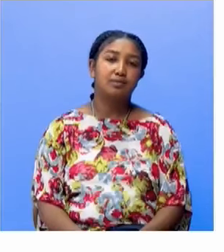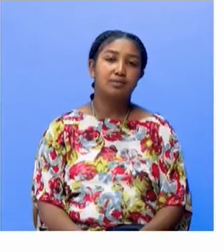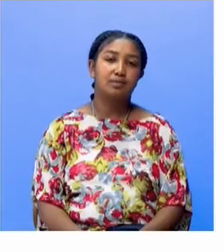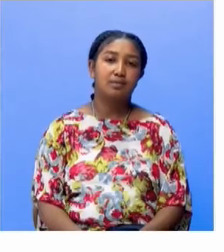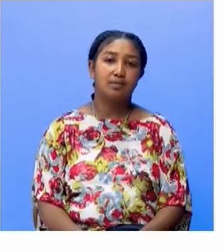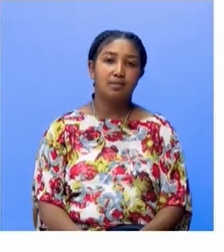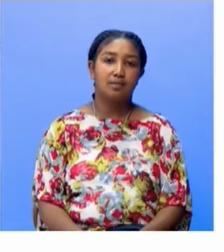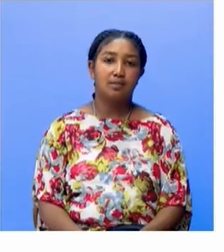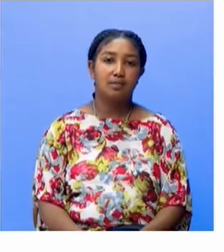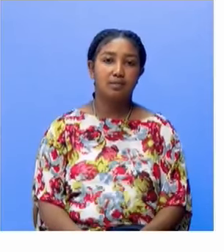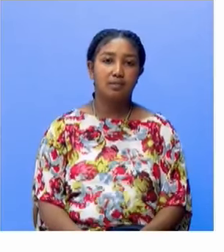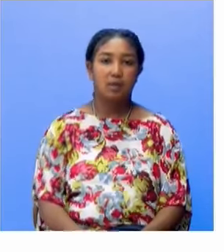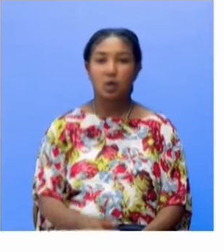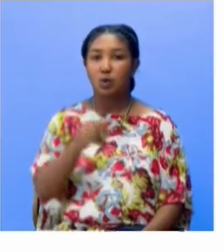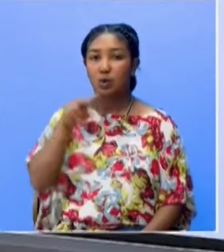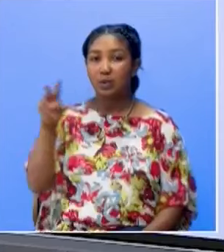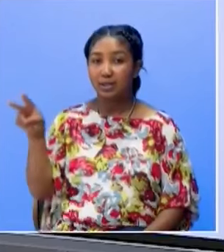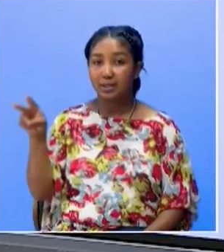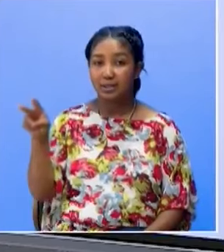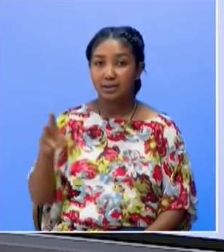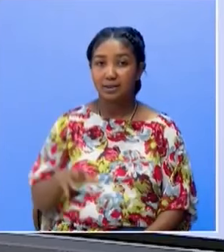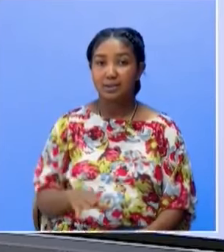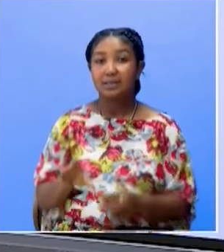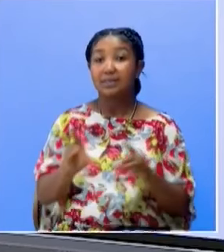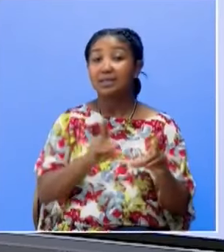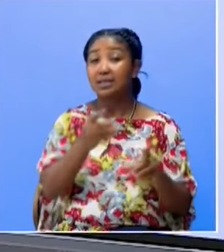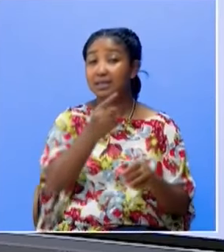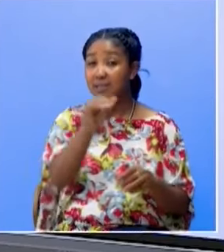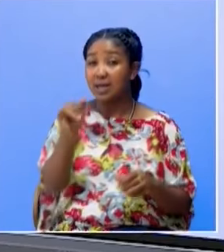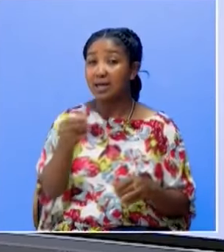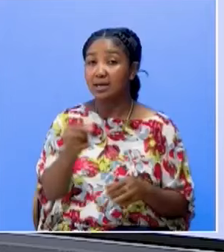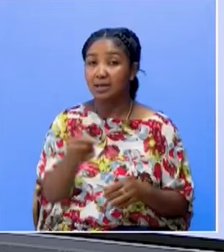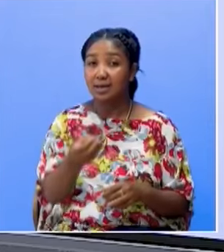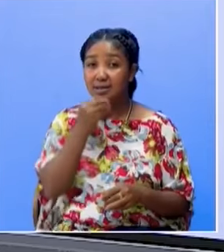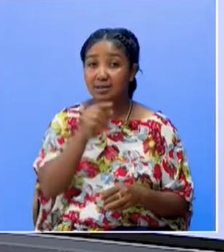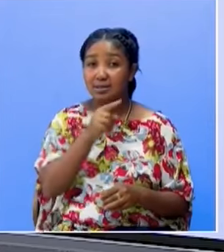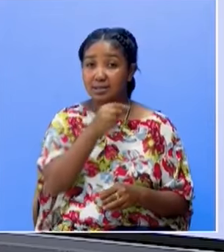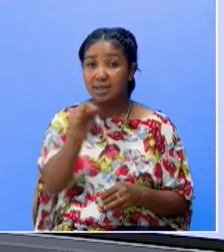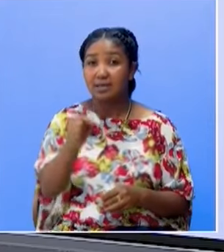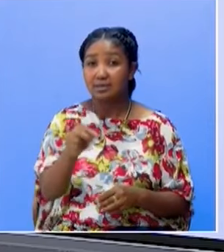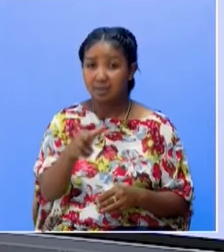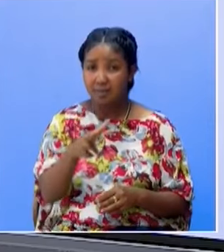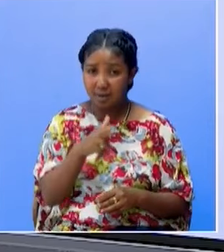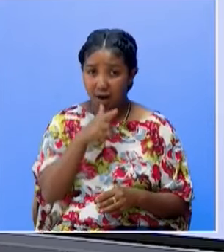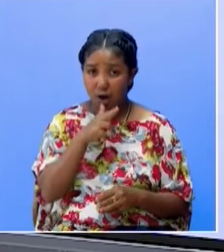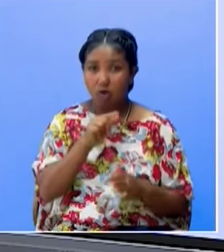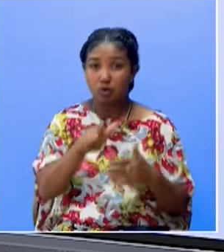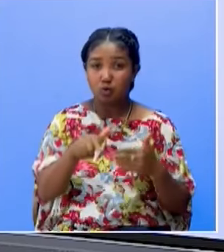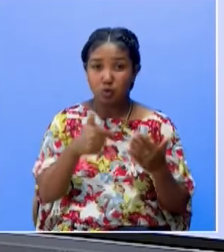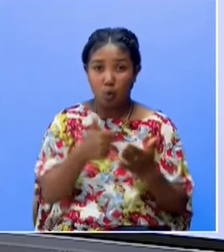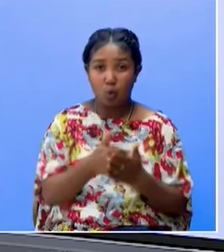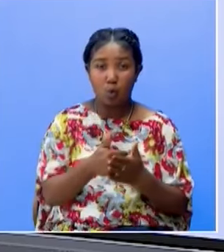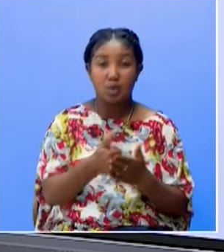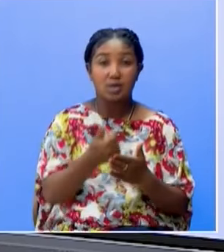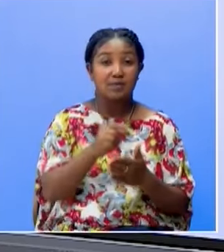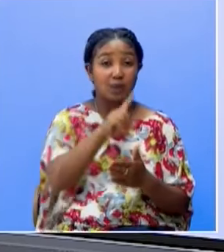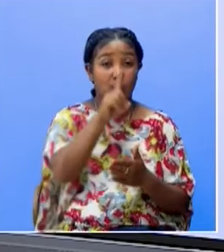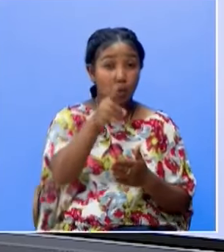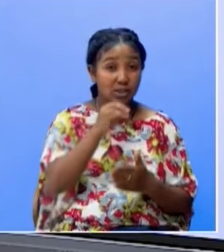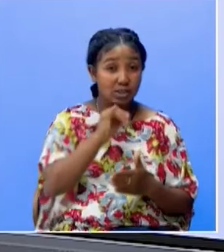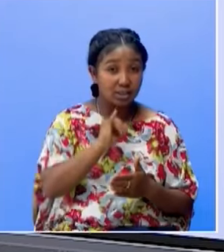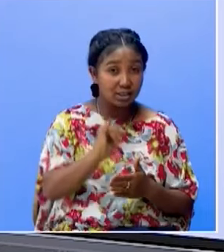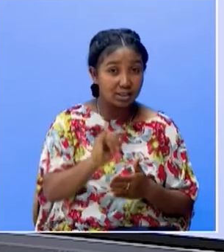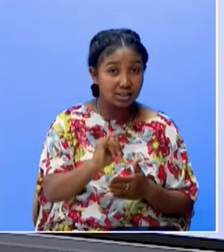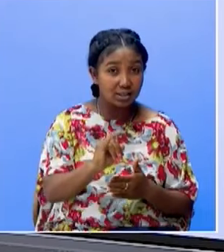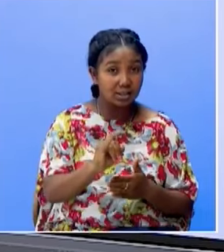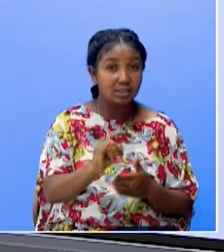Question mark. Look. Didn't they eat their dinner? So if the statement, if the question is,